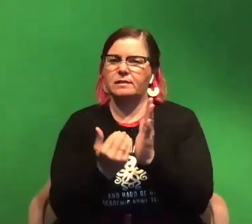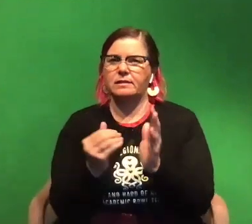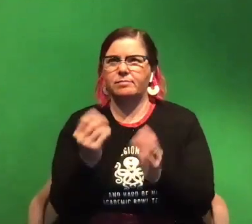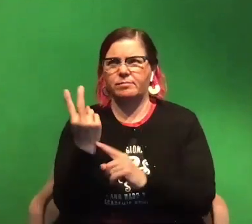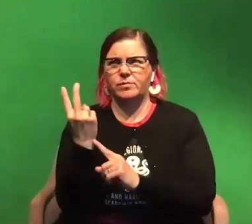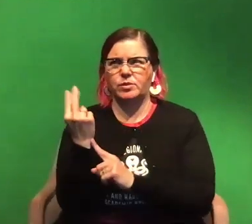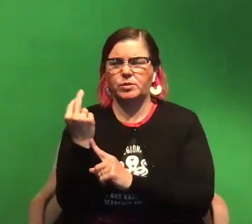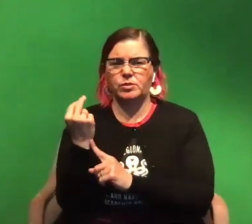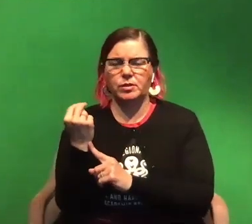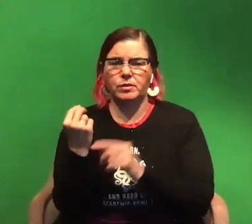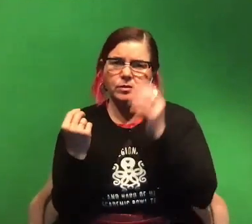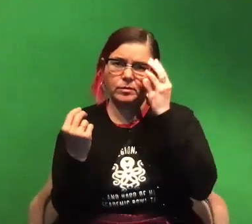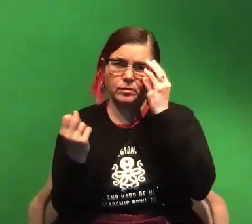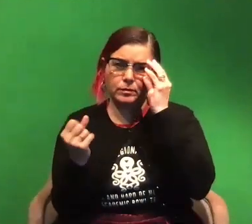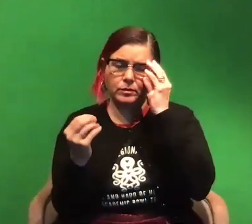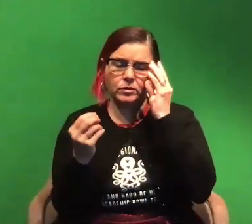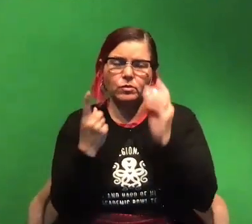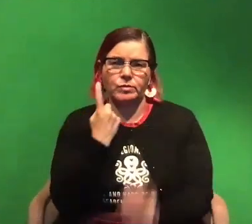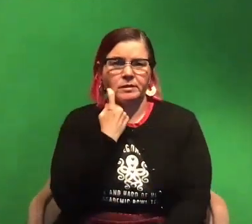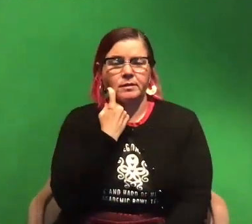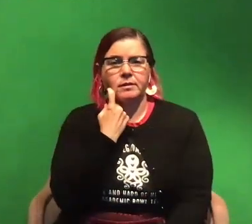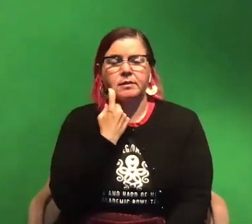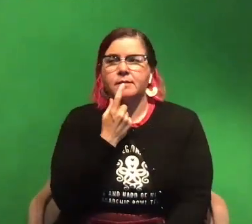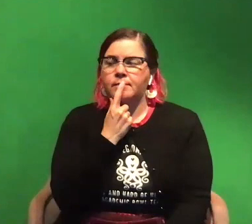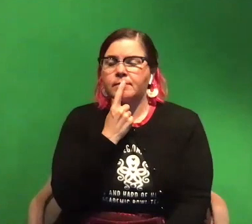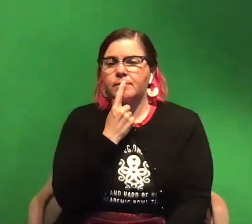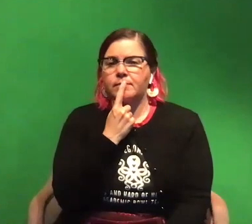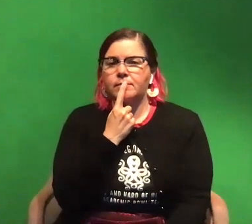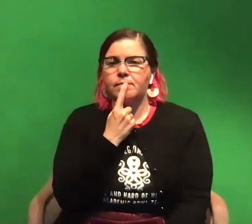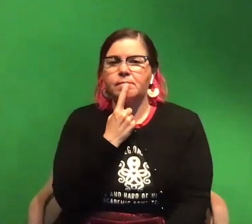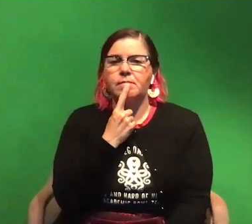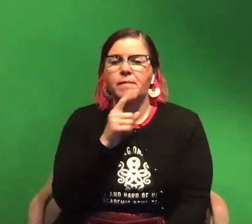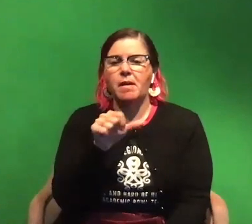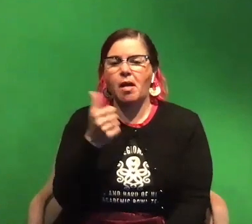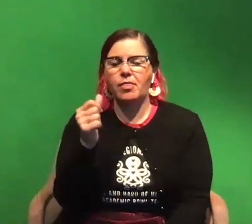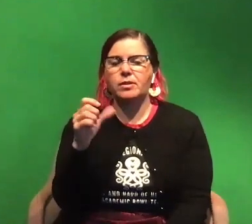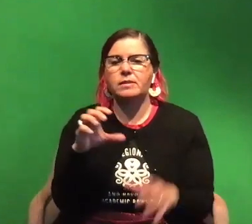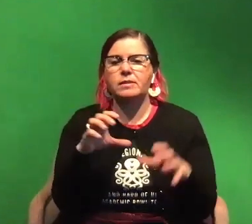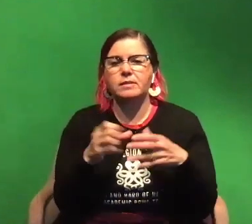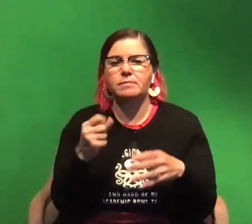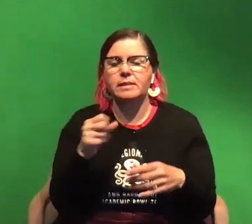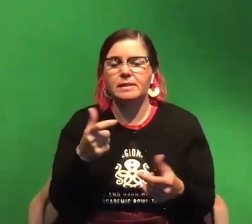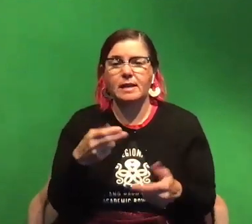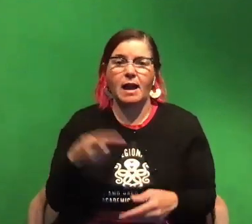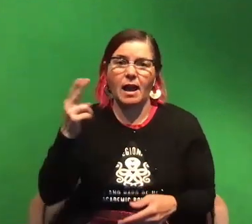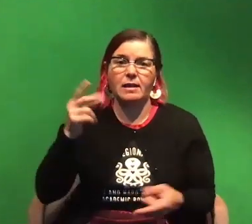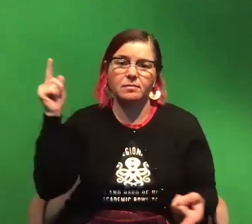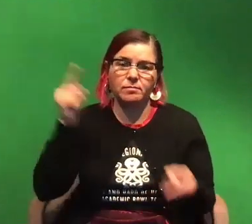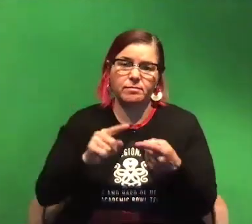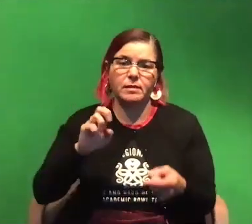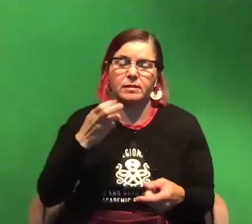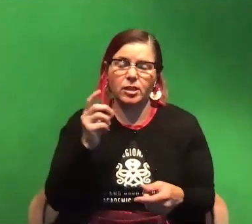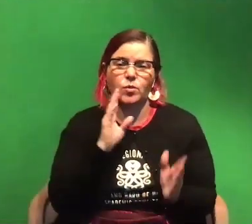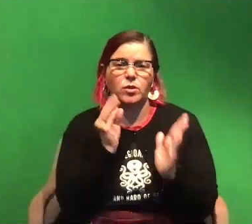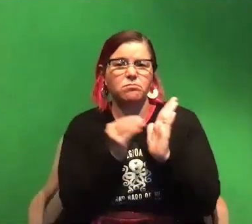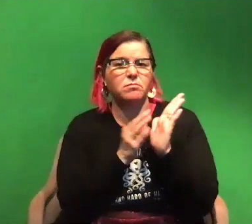ago. So very recently. I would imagine if any other cephalopod species was highly endangered, they would have been entered in on